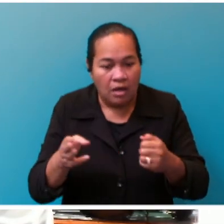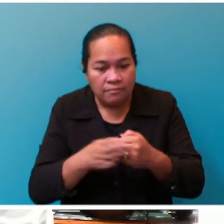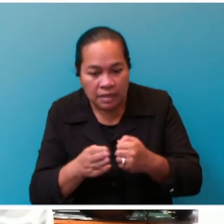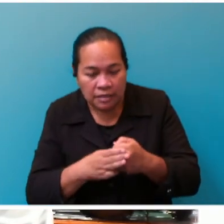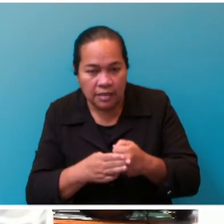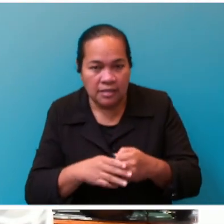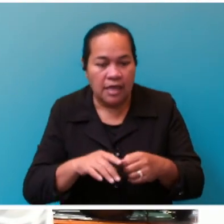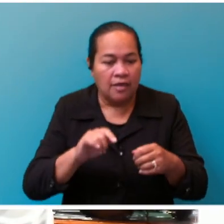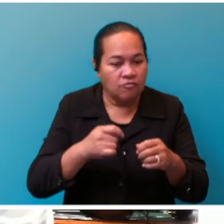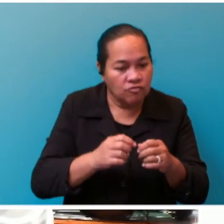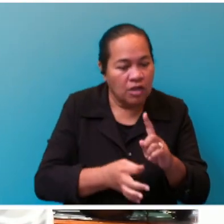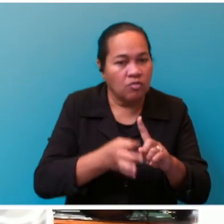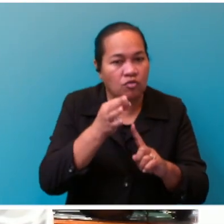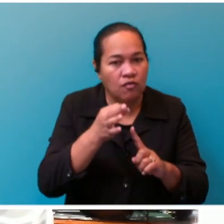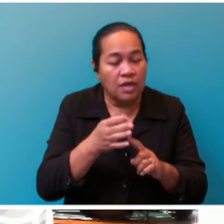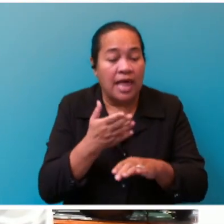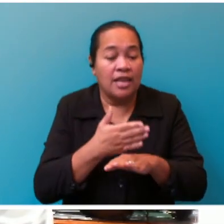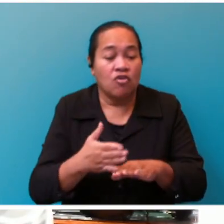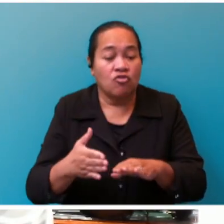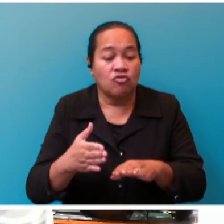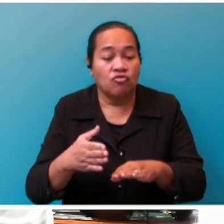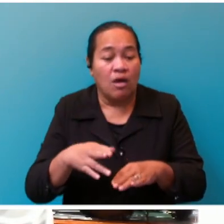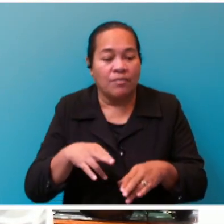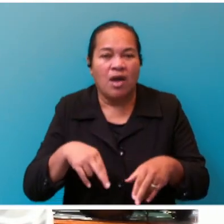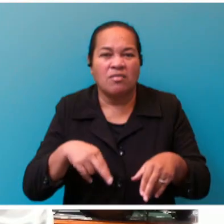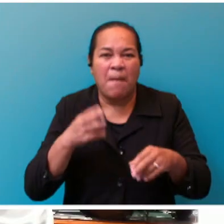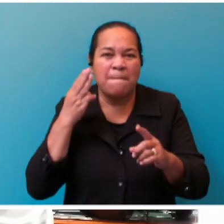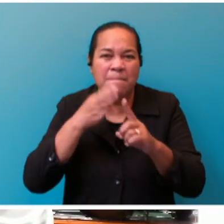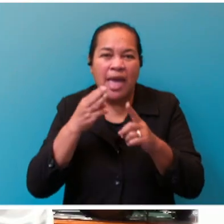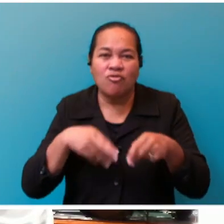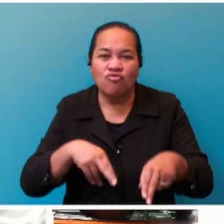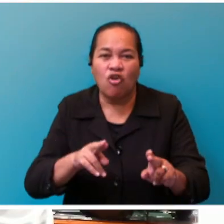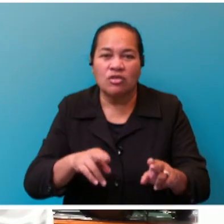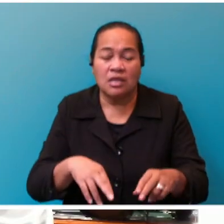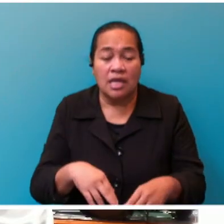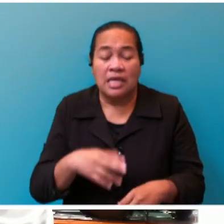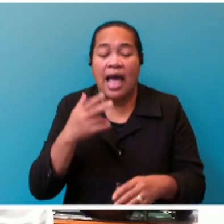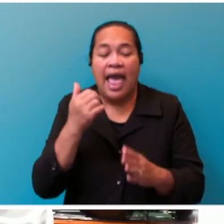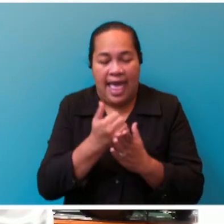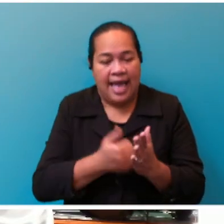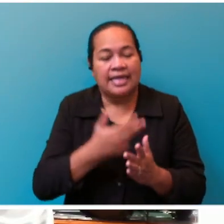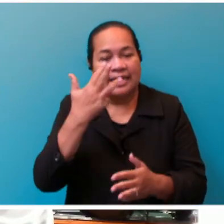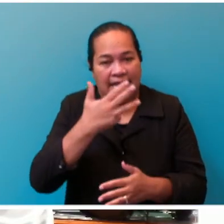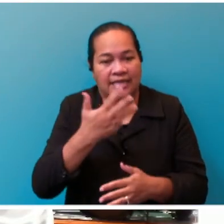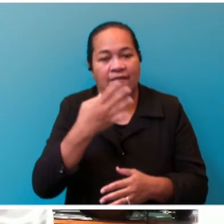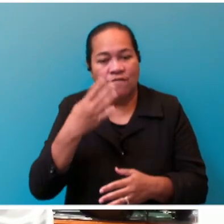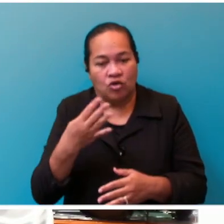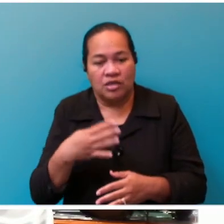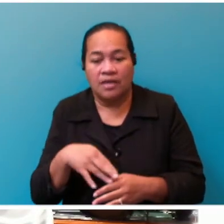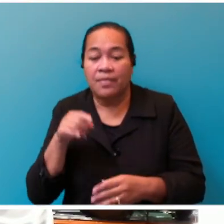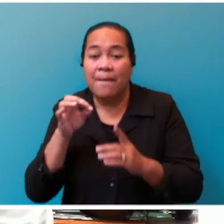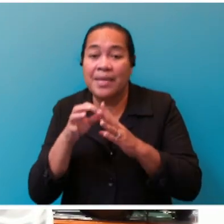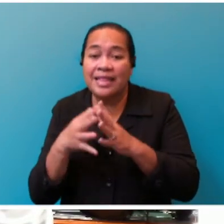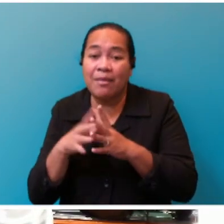and new national main trunk roads. Roads Act 1914, PWD's role in rural roads